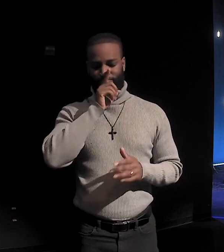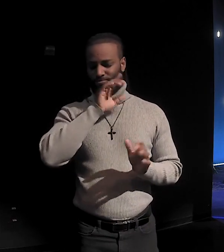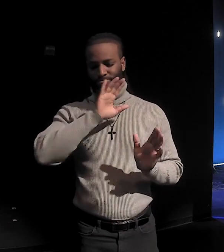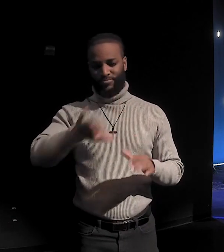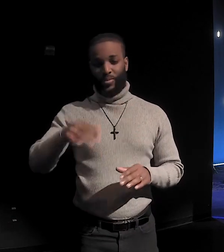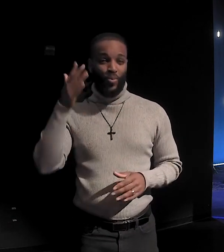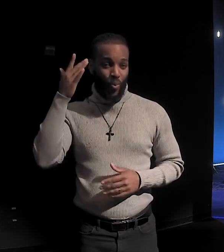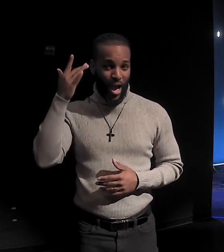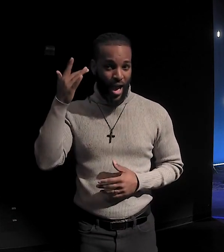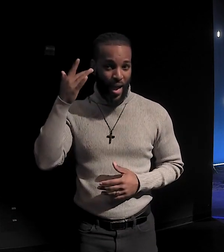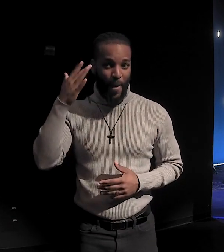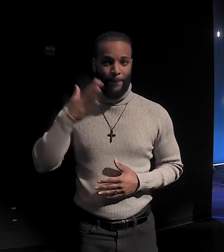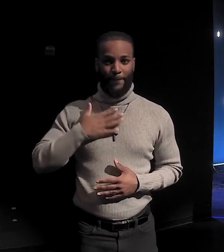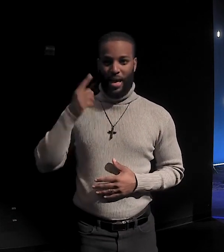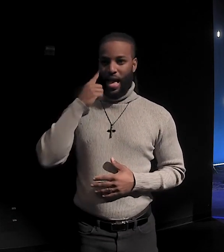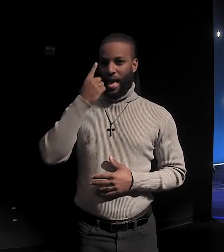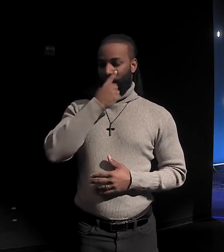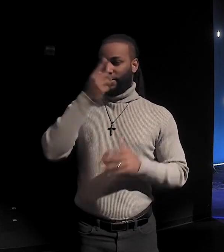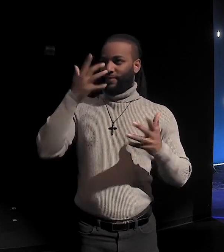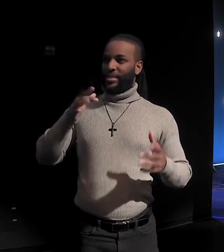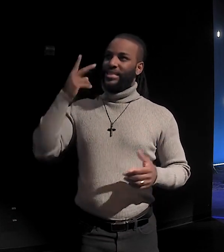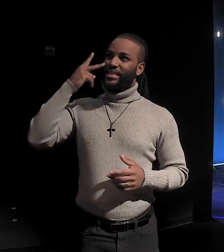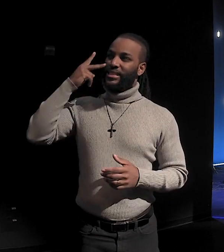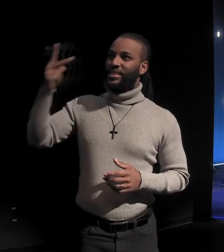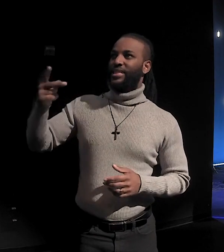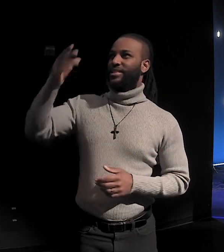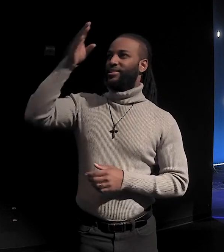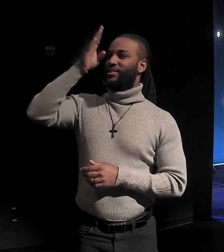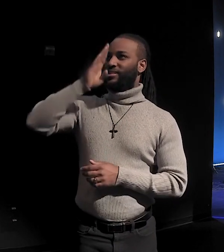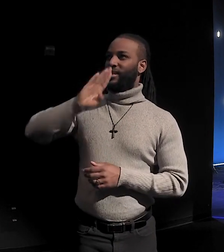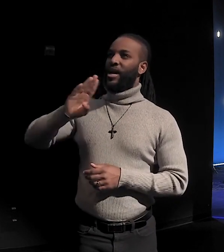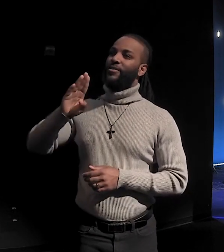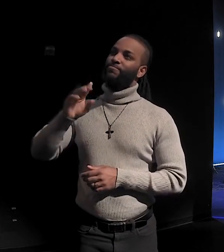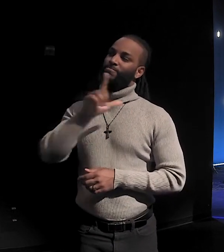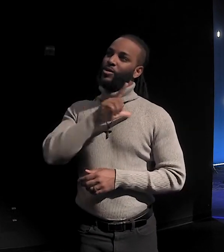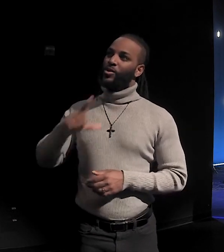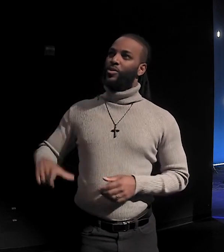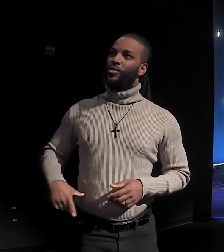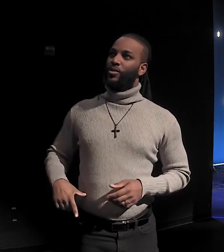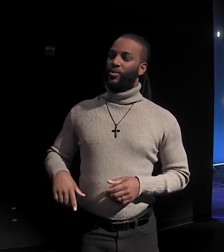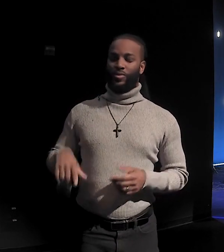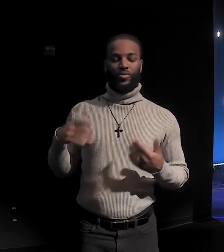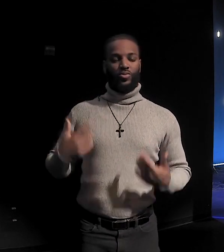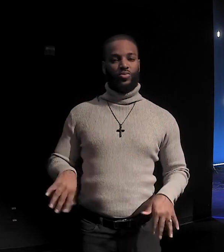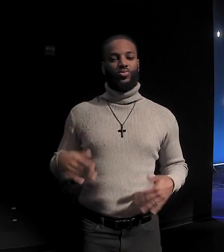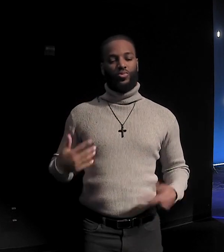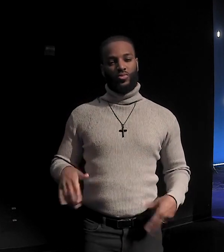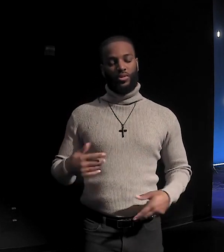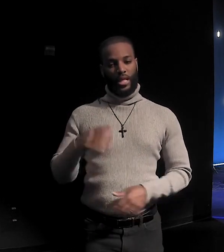mine eyes have seen the glory of the coming of the Lord. Man, that'll preach.